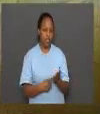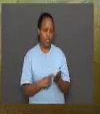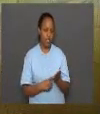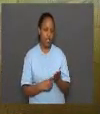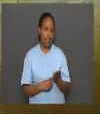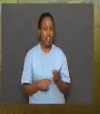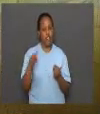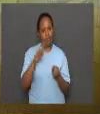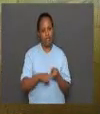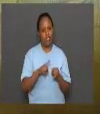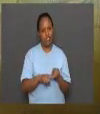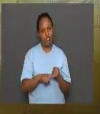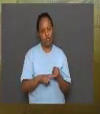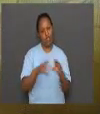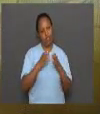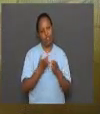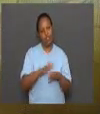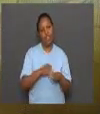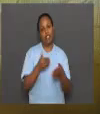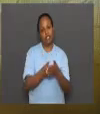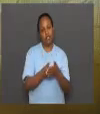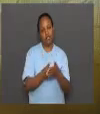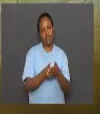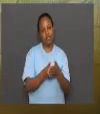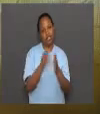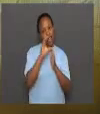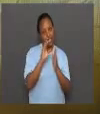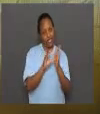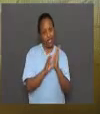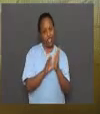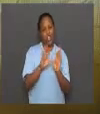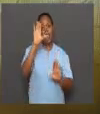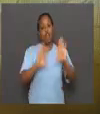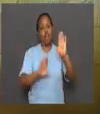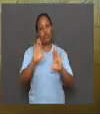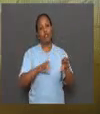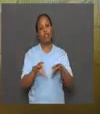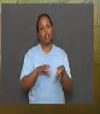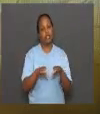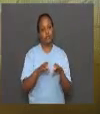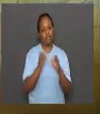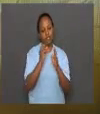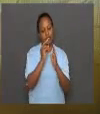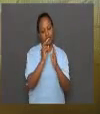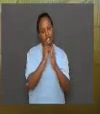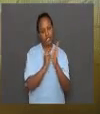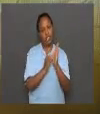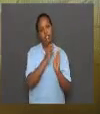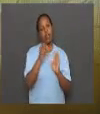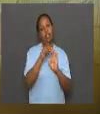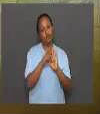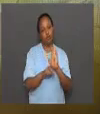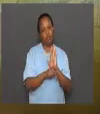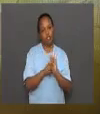Students, this is the end of our lesson on the criteria for evaluating rules